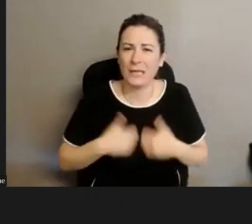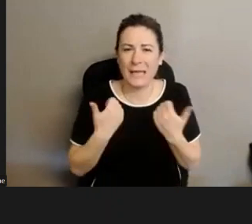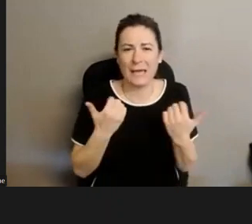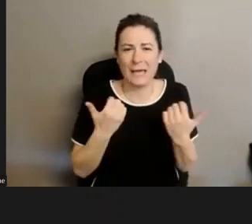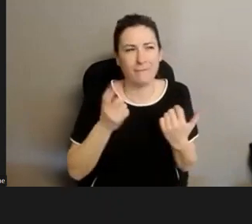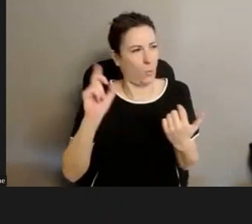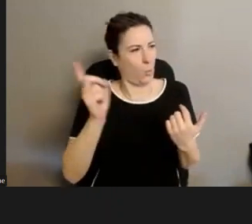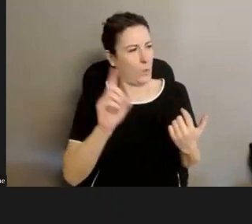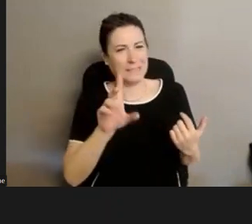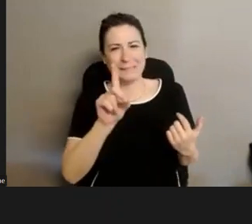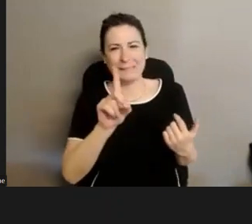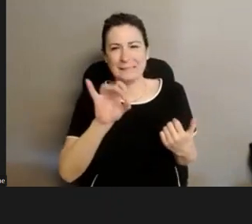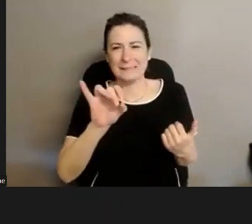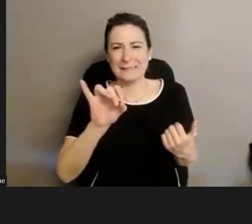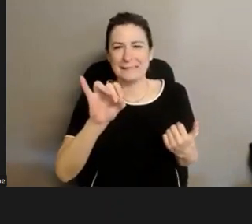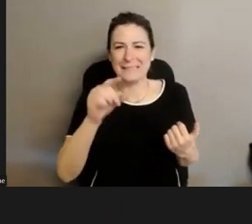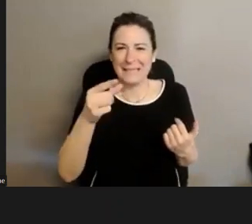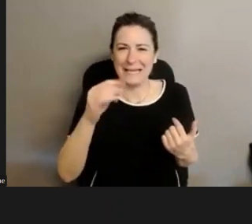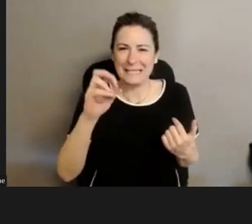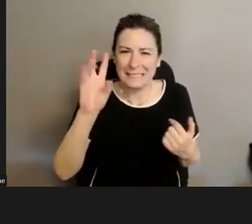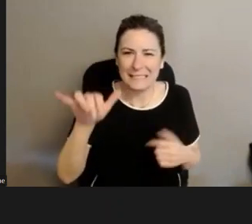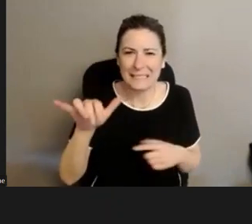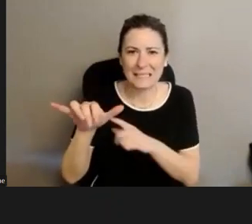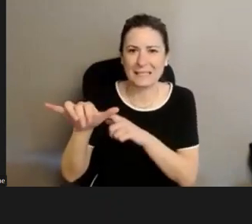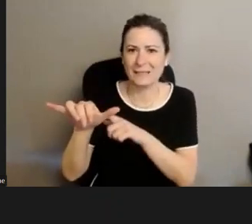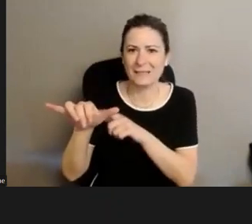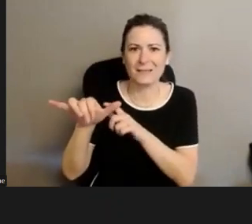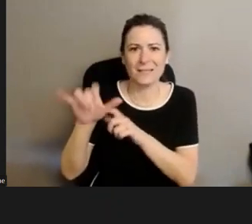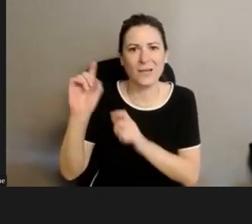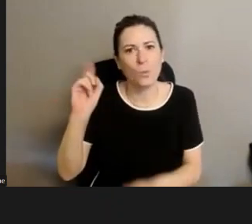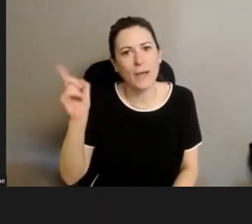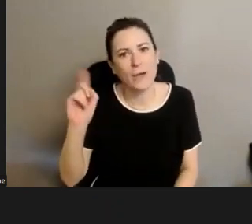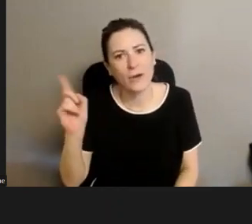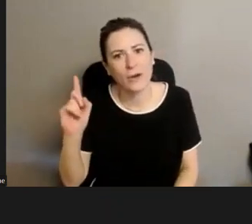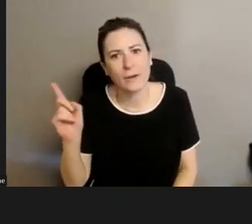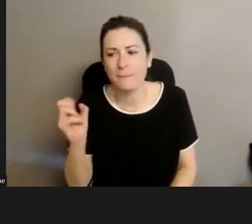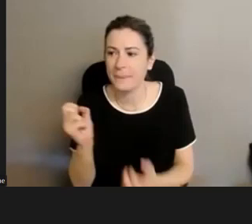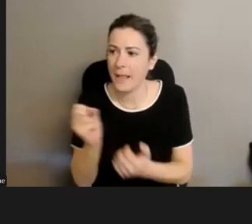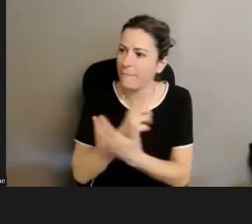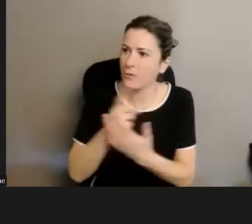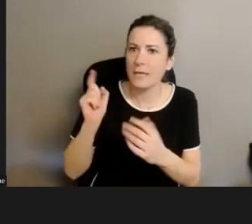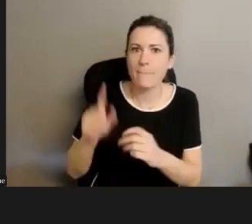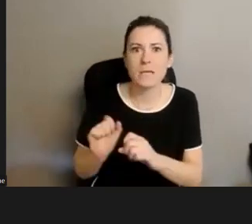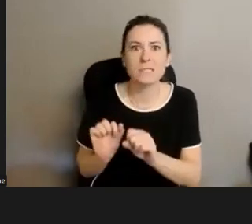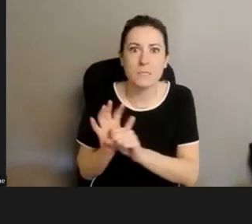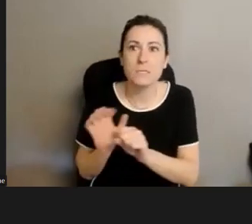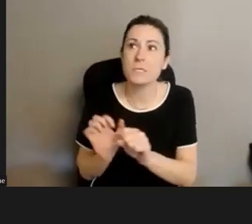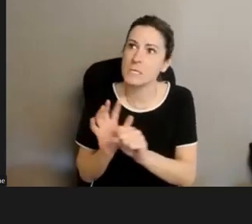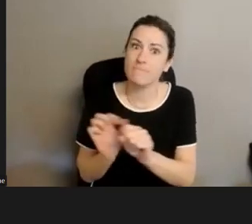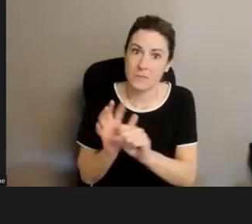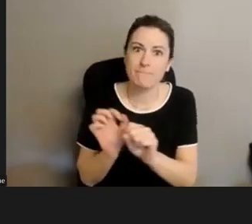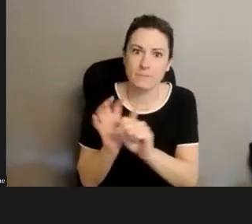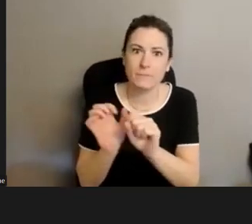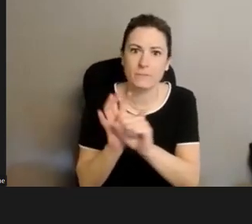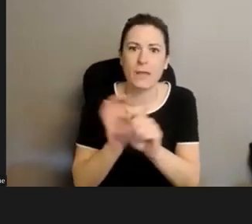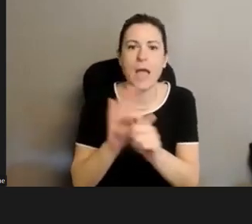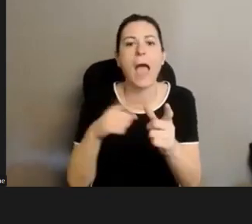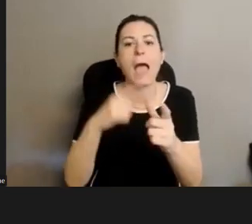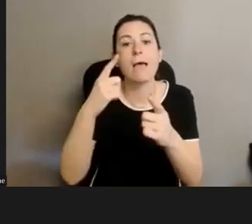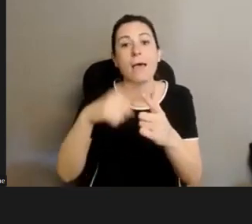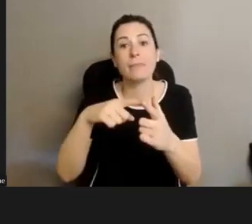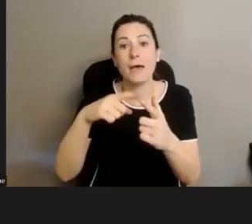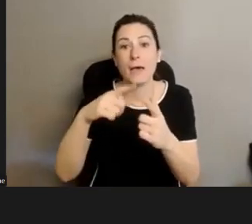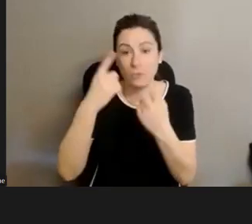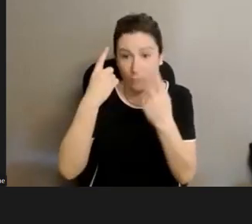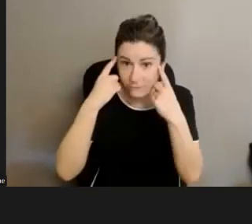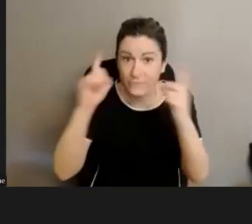every increase is has to be championed as a win by the government. But these are people's lives we're talking about. And as I said, that